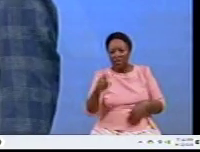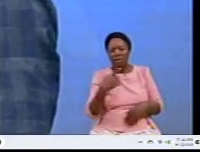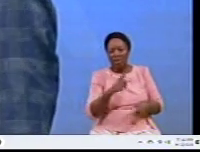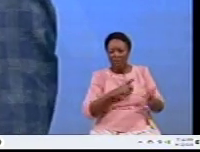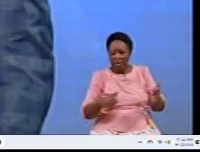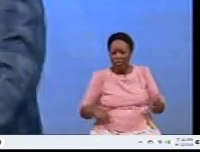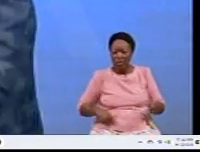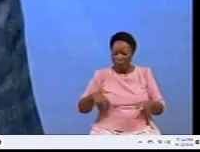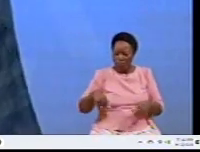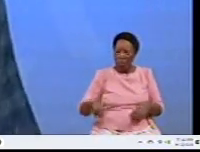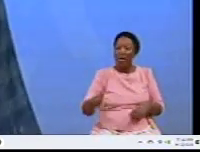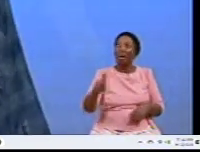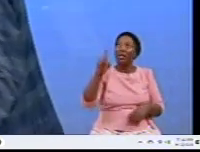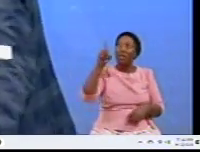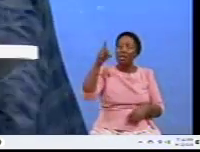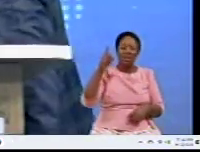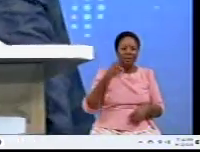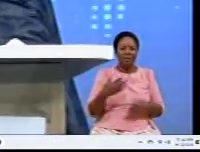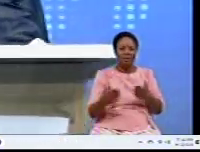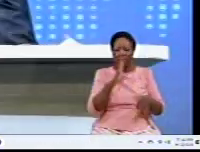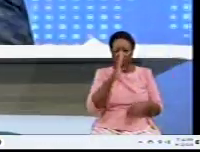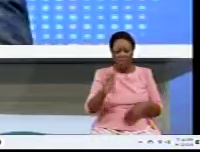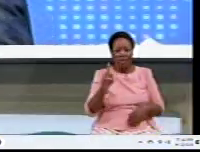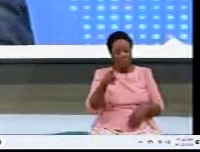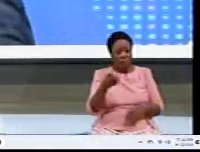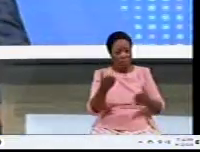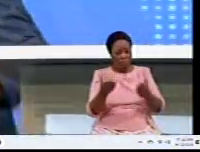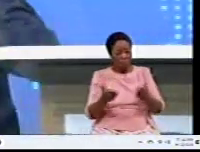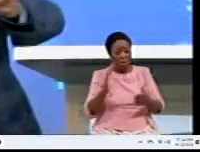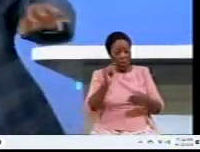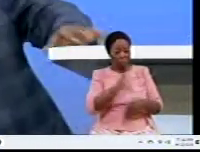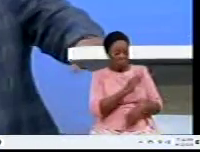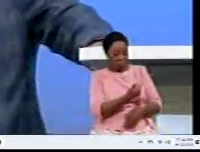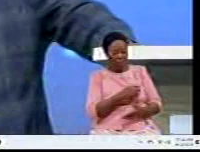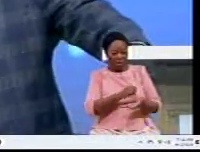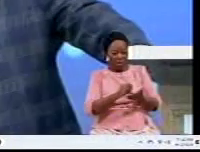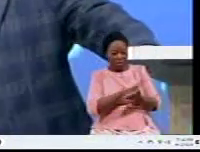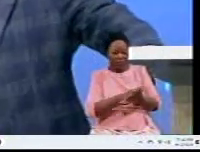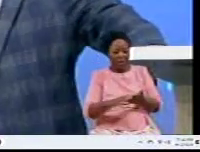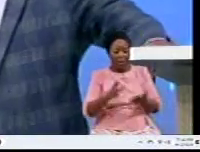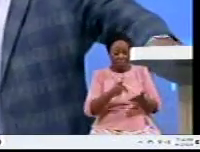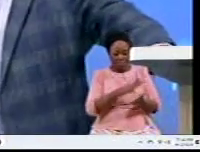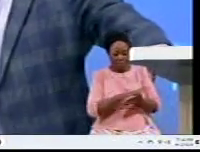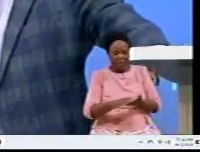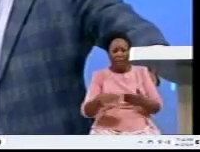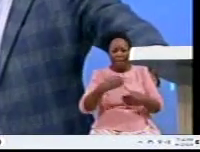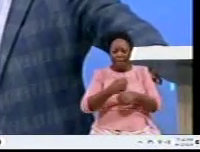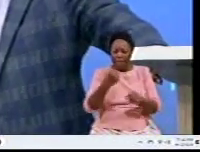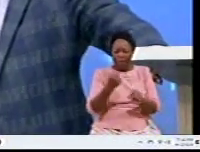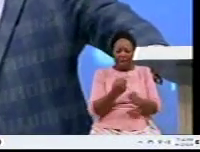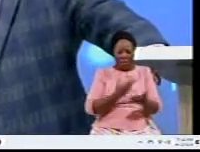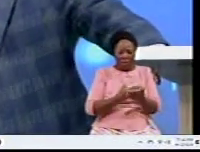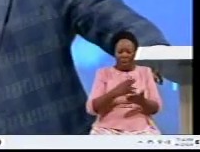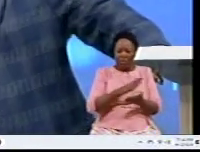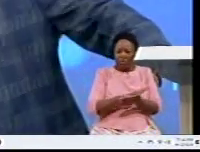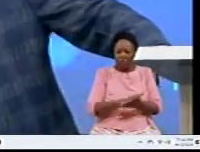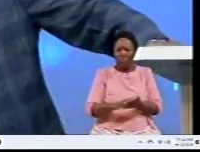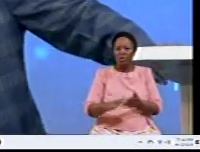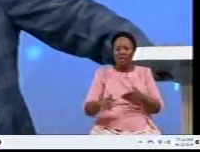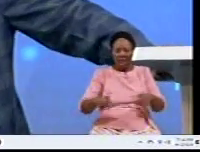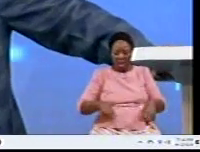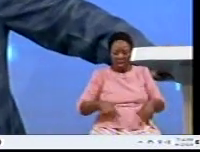while he may be found. You want your soul sanctified, purified, made righteous, living